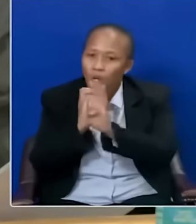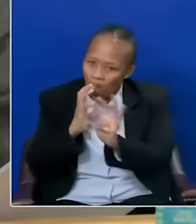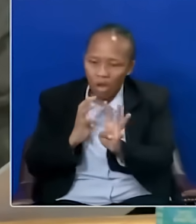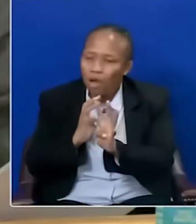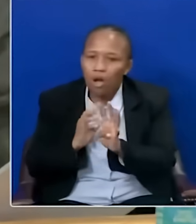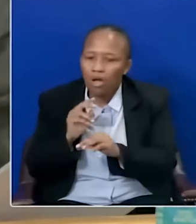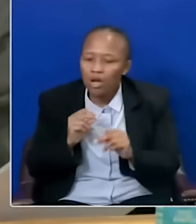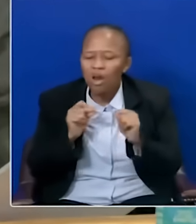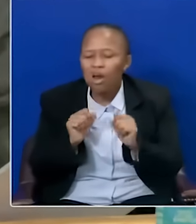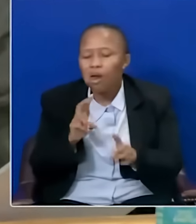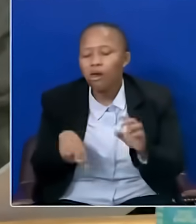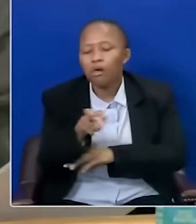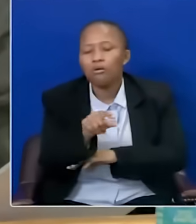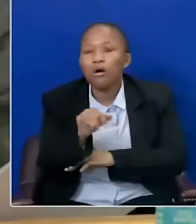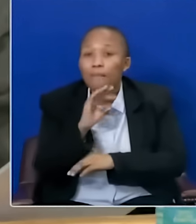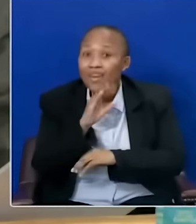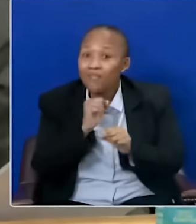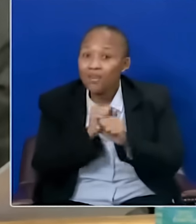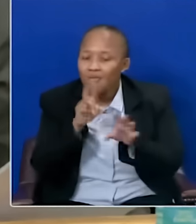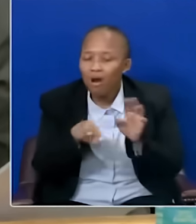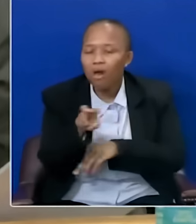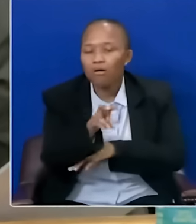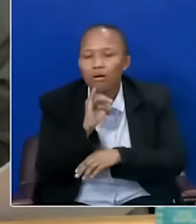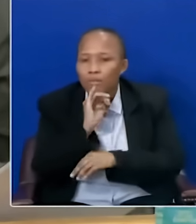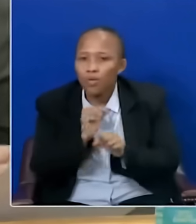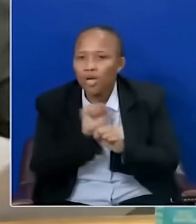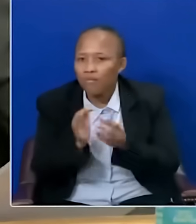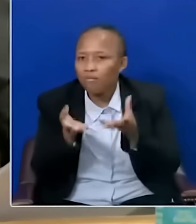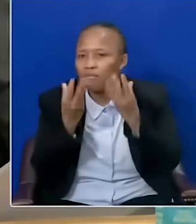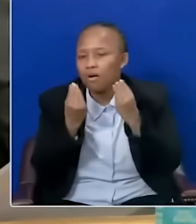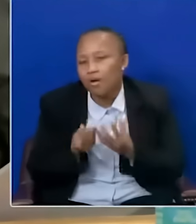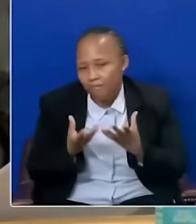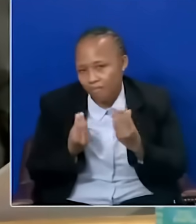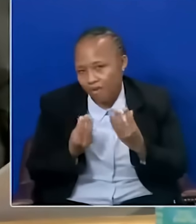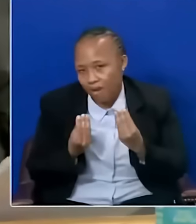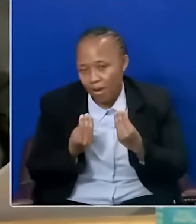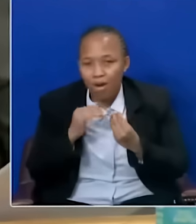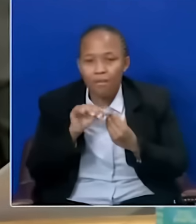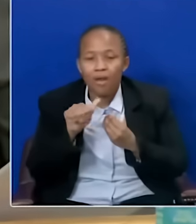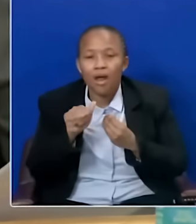ballistics lab number, 193045, in the ABIS system. We would have had the